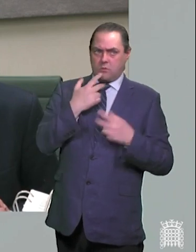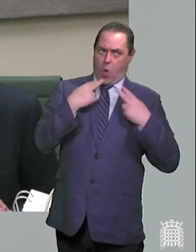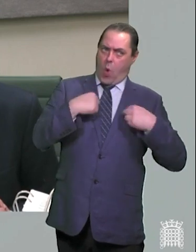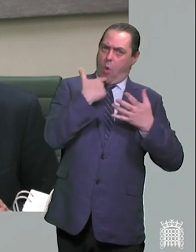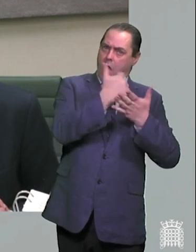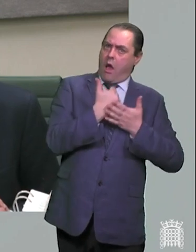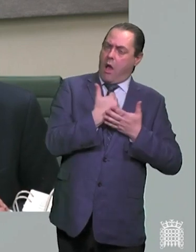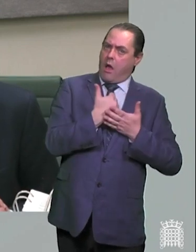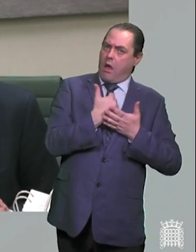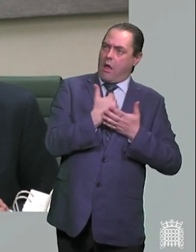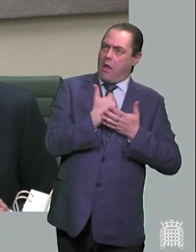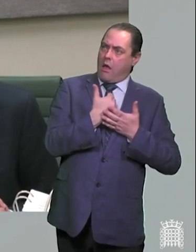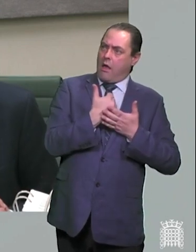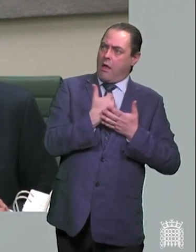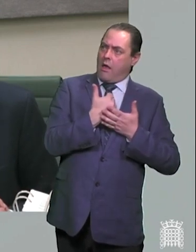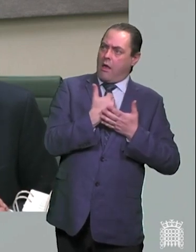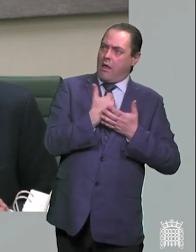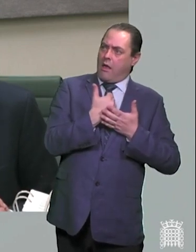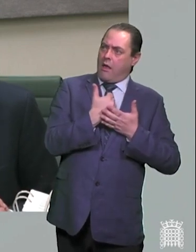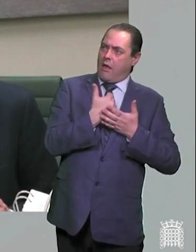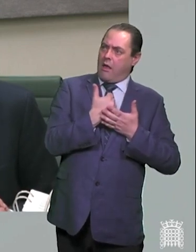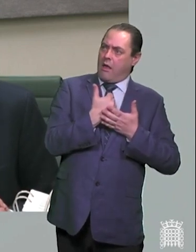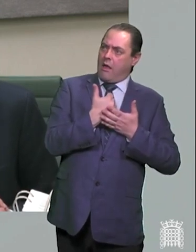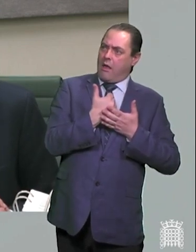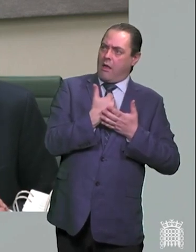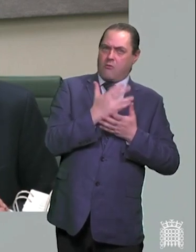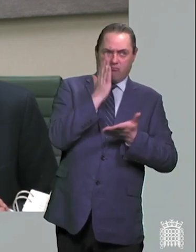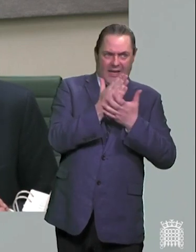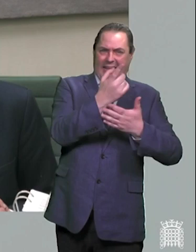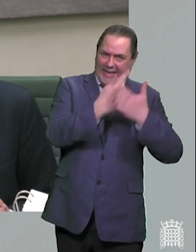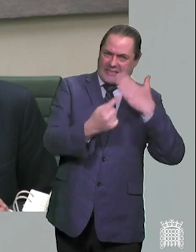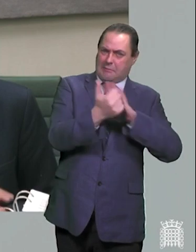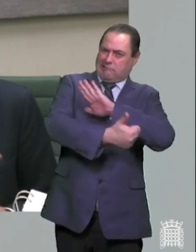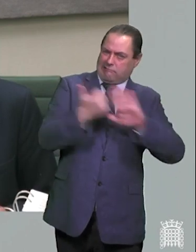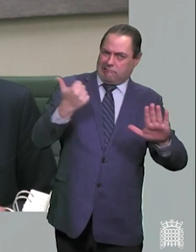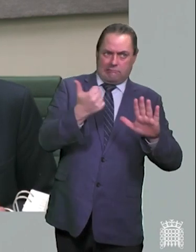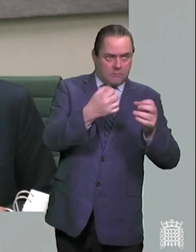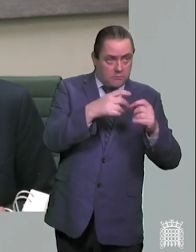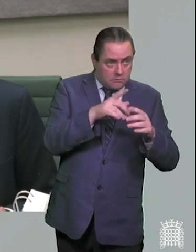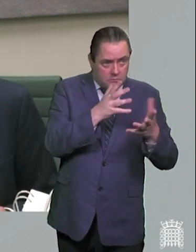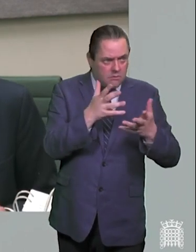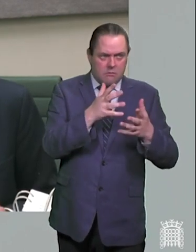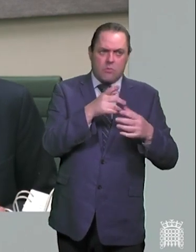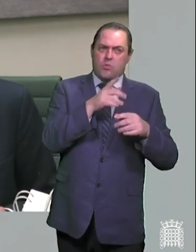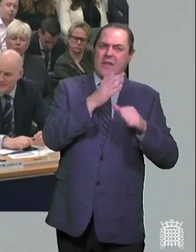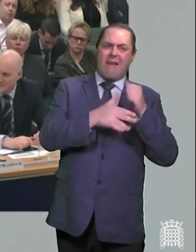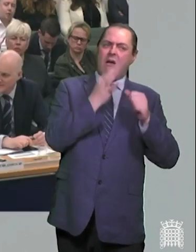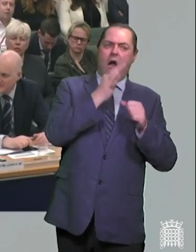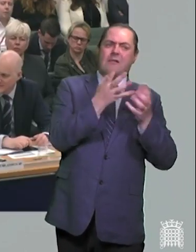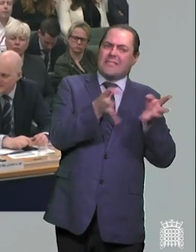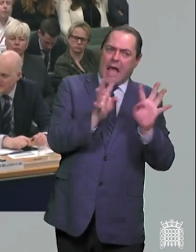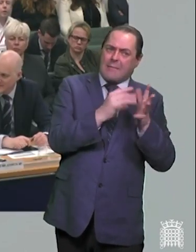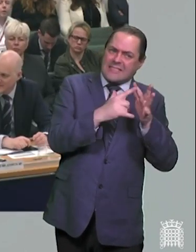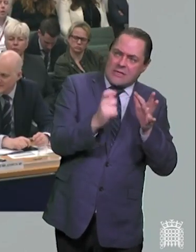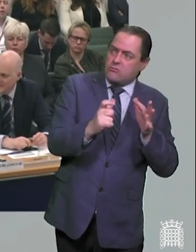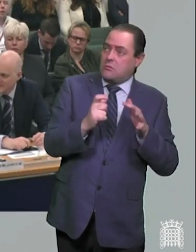of a lawyer. I would want the advice of somebody really independent and capable, and you didn't ask the Cabinet Secretary. Can I interrupt you for